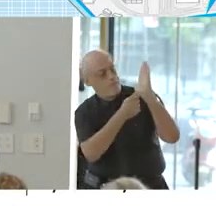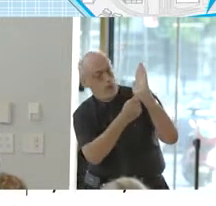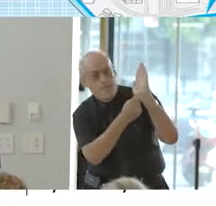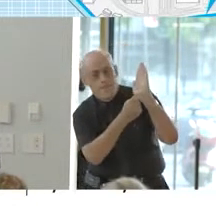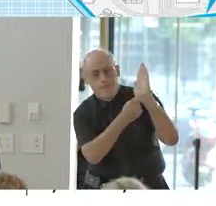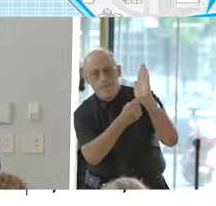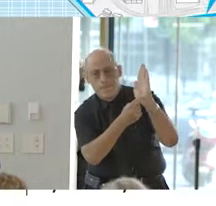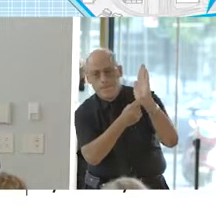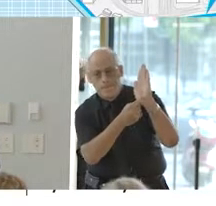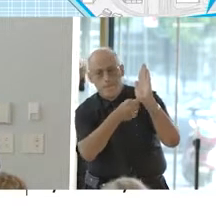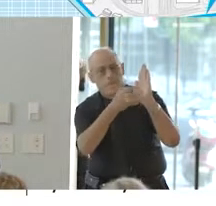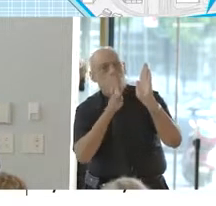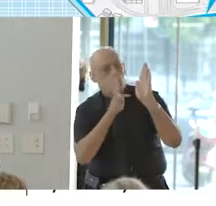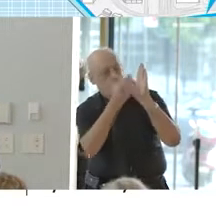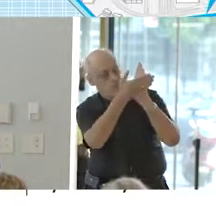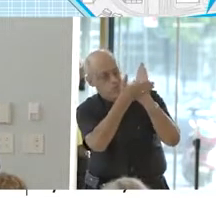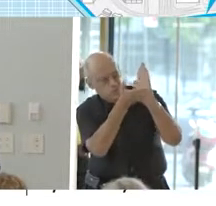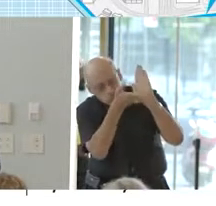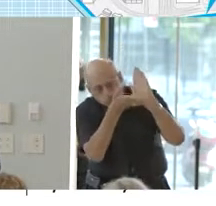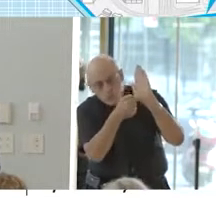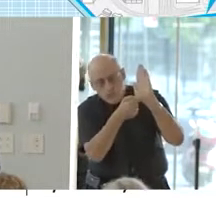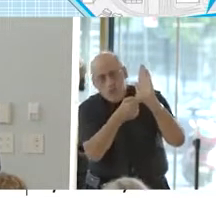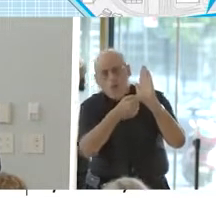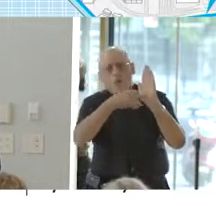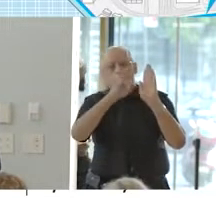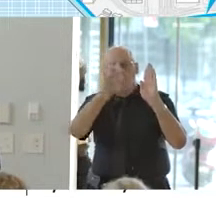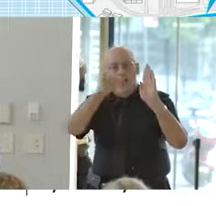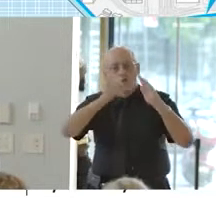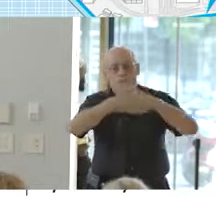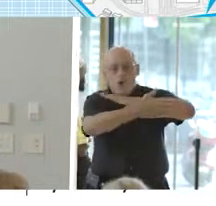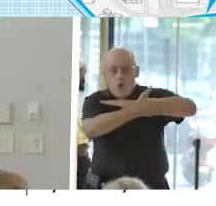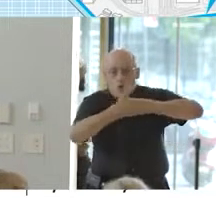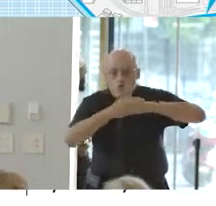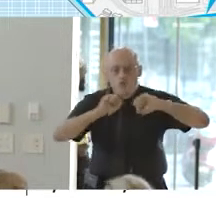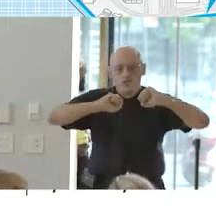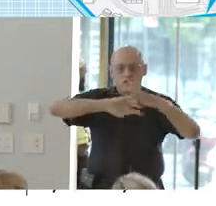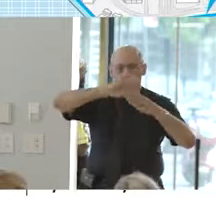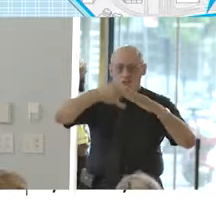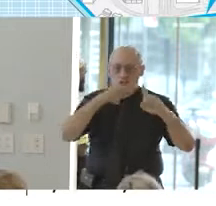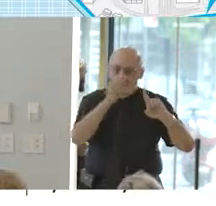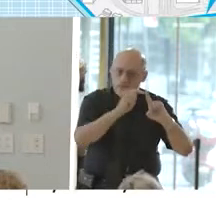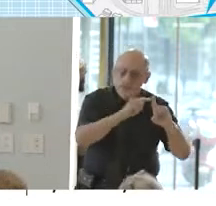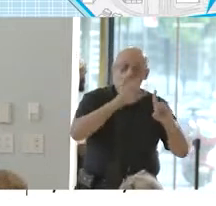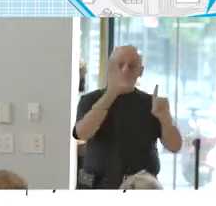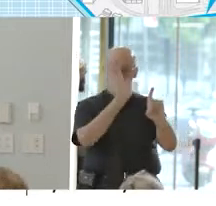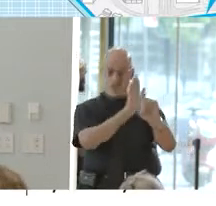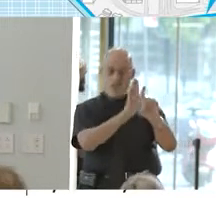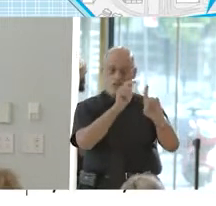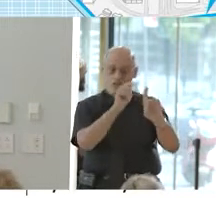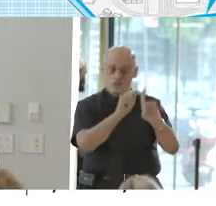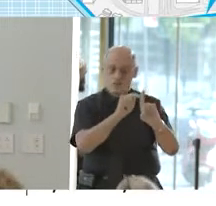along the waterside edge of the Battery, is the Battery Coastal Resilience Project. That project is also being done by